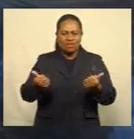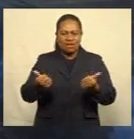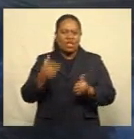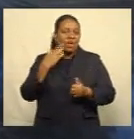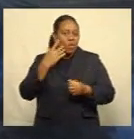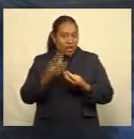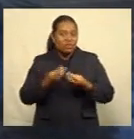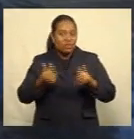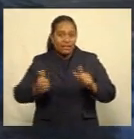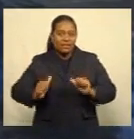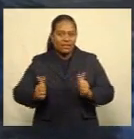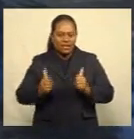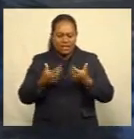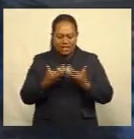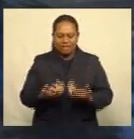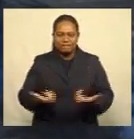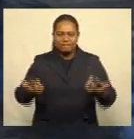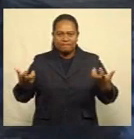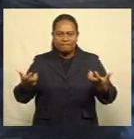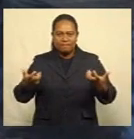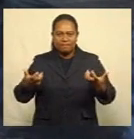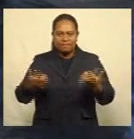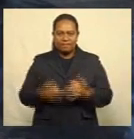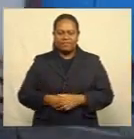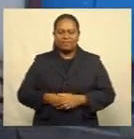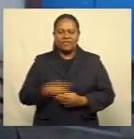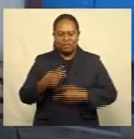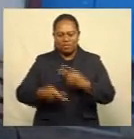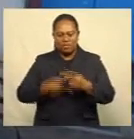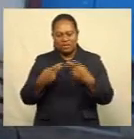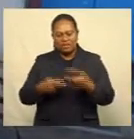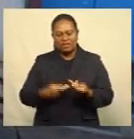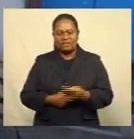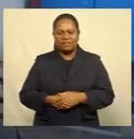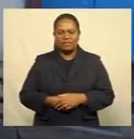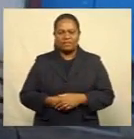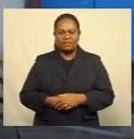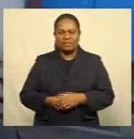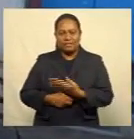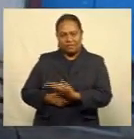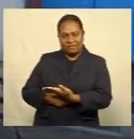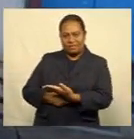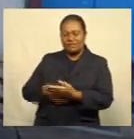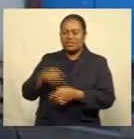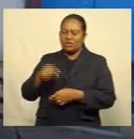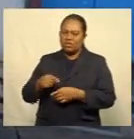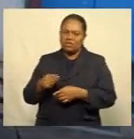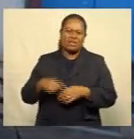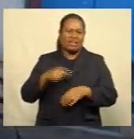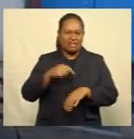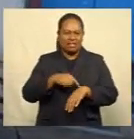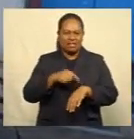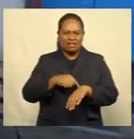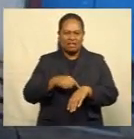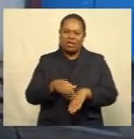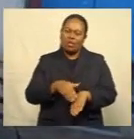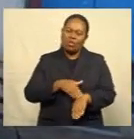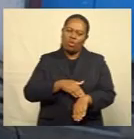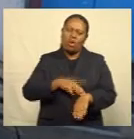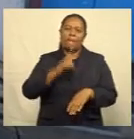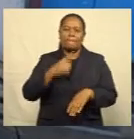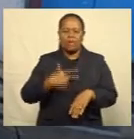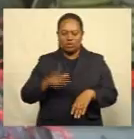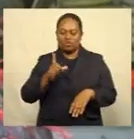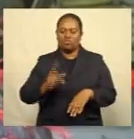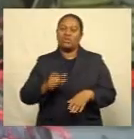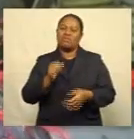of separating the outer layer of the leaves starts. This is the only bit that takes time. You have to do it properly. After